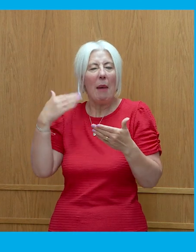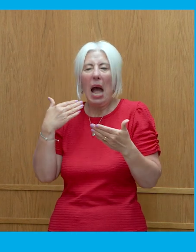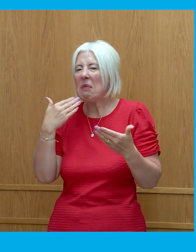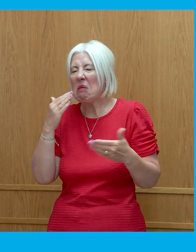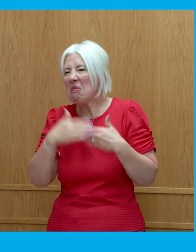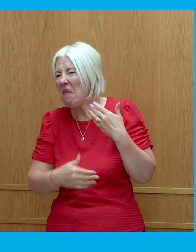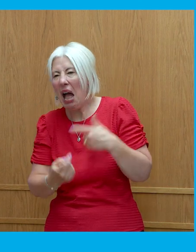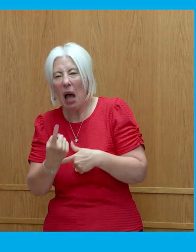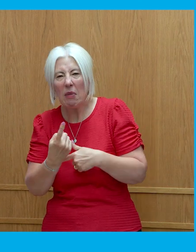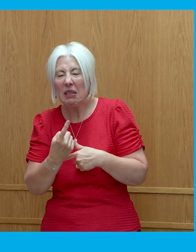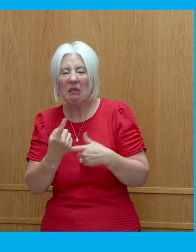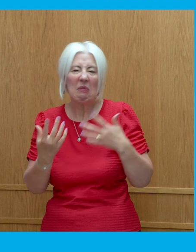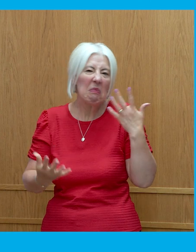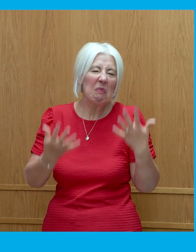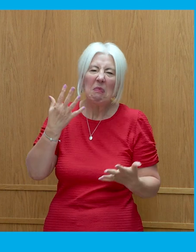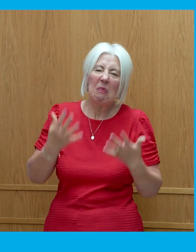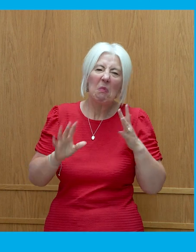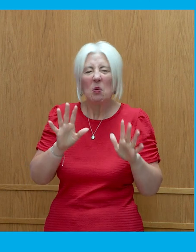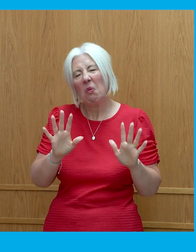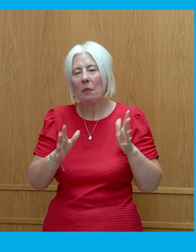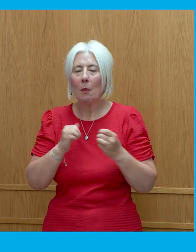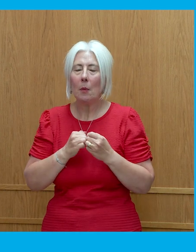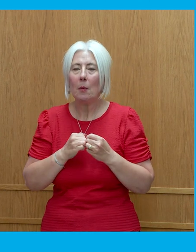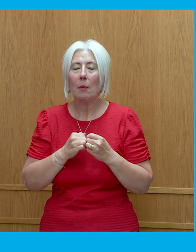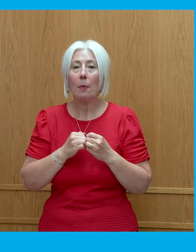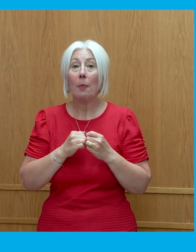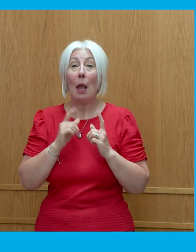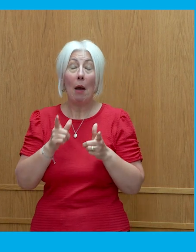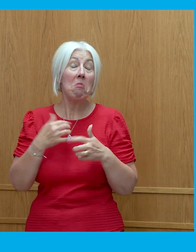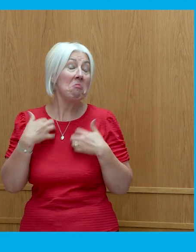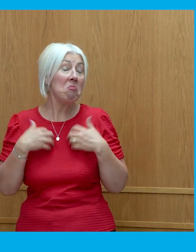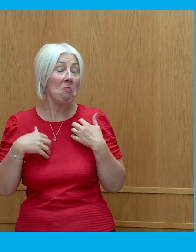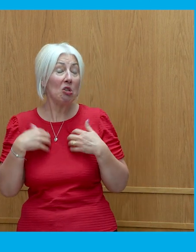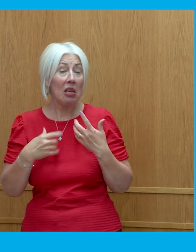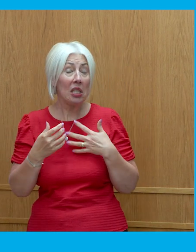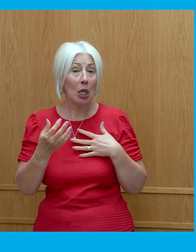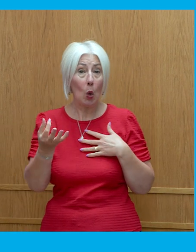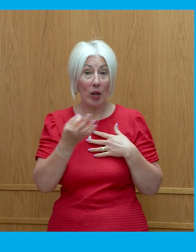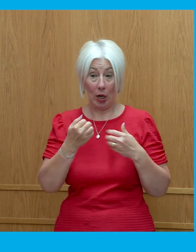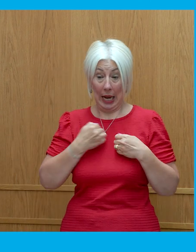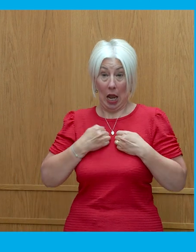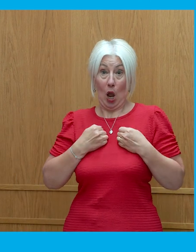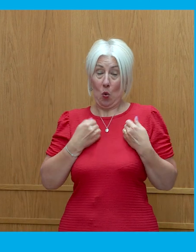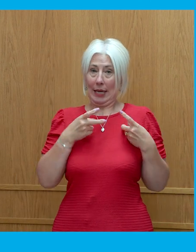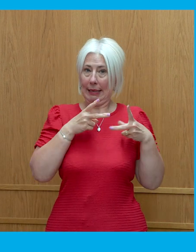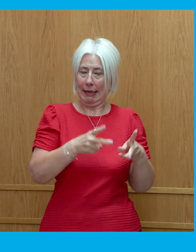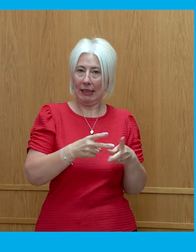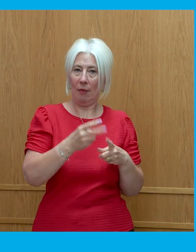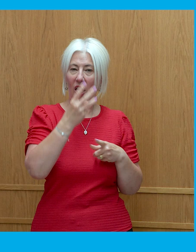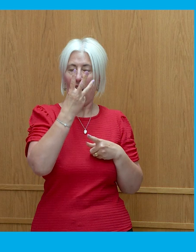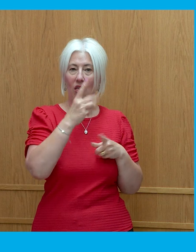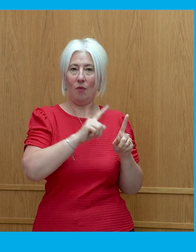with supermajorities. So I think there's that. I do think that there's it's an interesting question about in our system where you have three